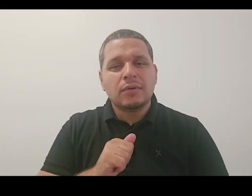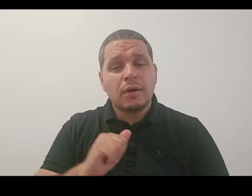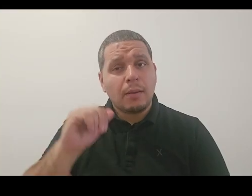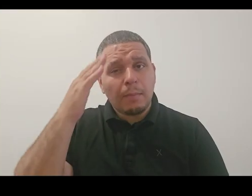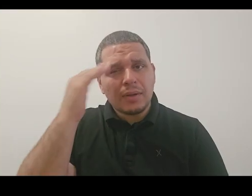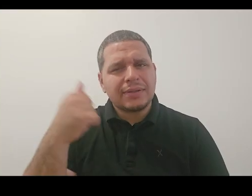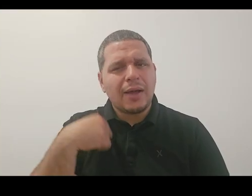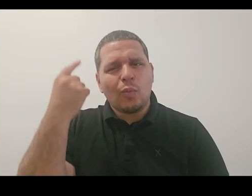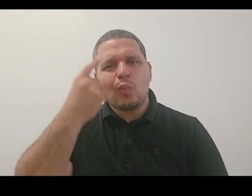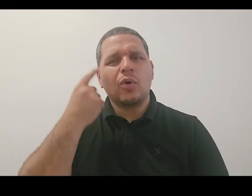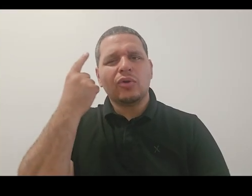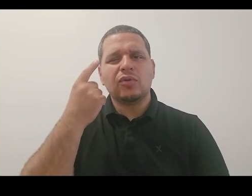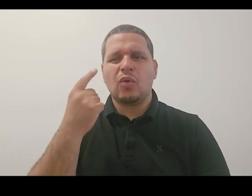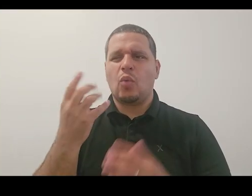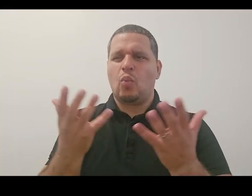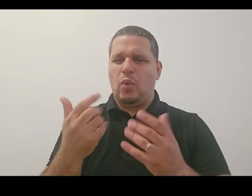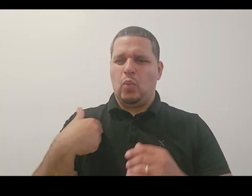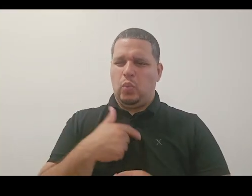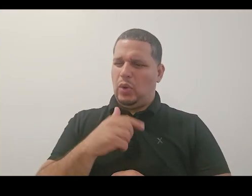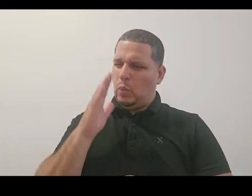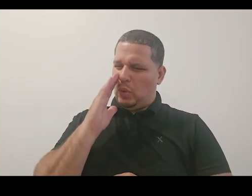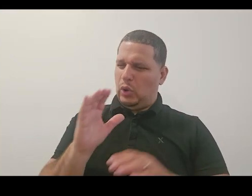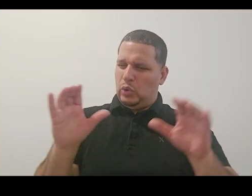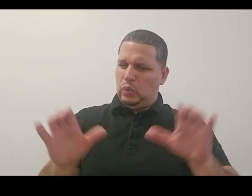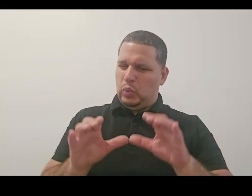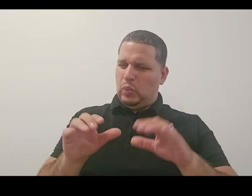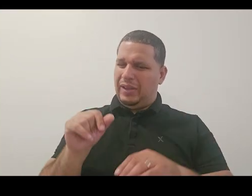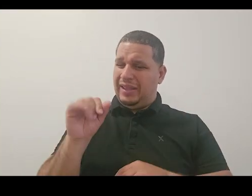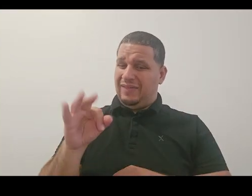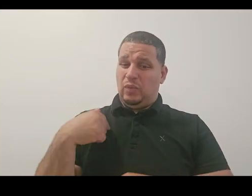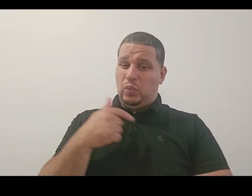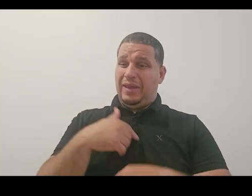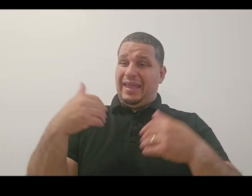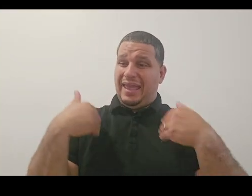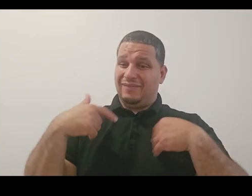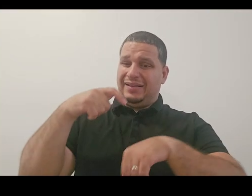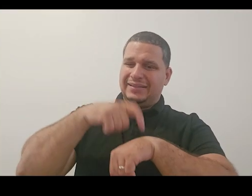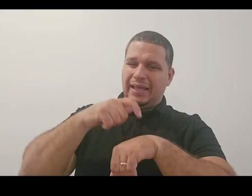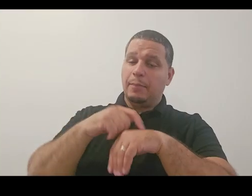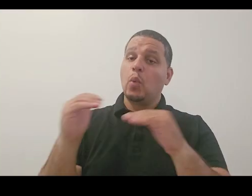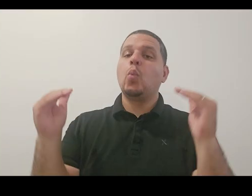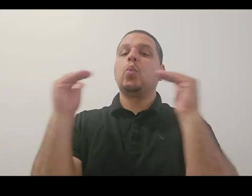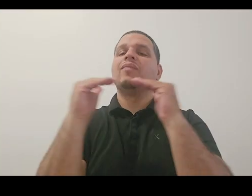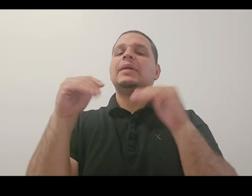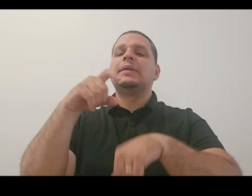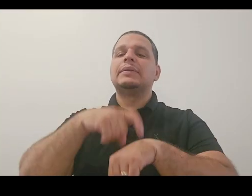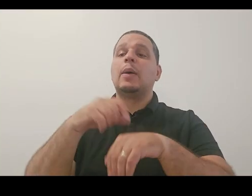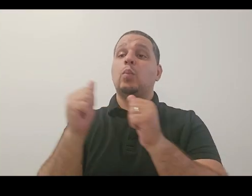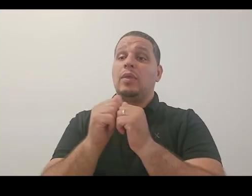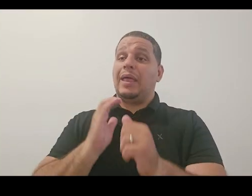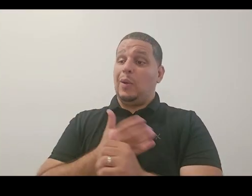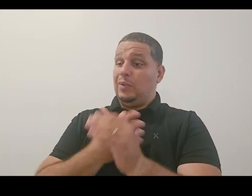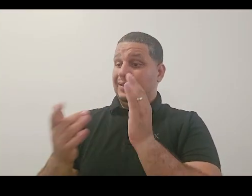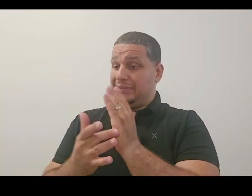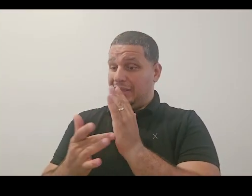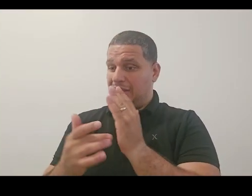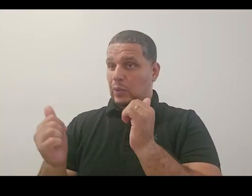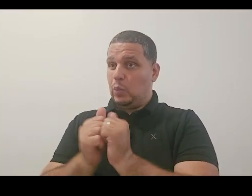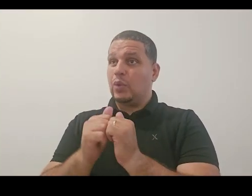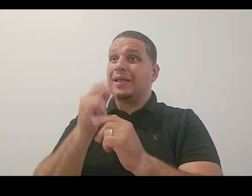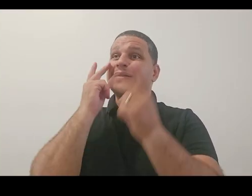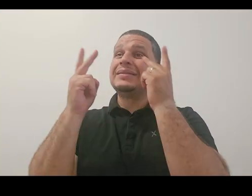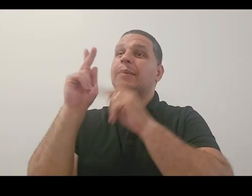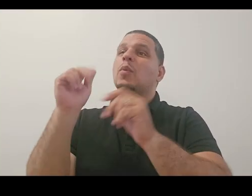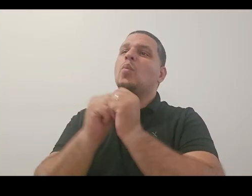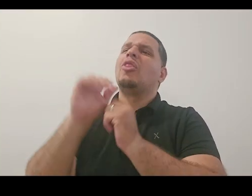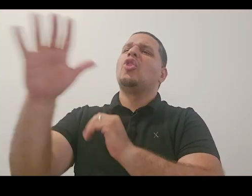I wonder what we would be doing if we had the time and the equivalent time and energy with our tech that sighted people have with their tech.